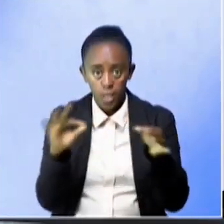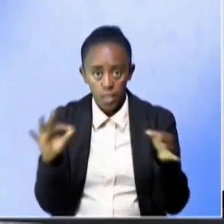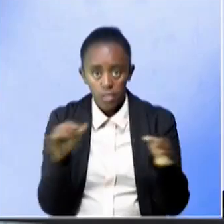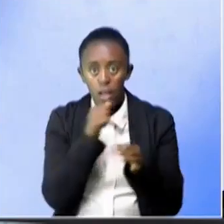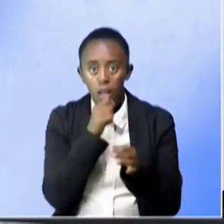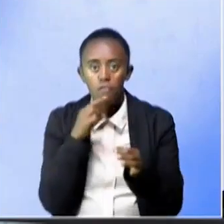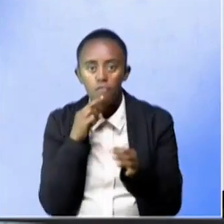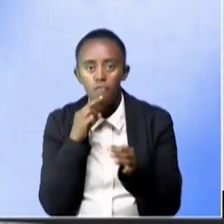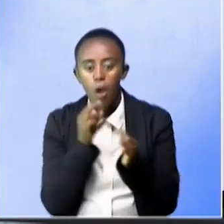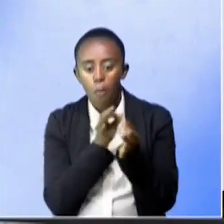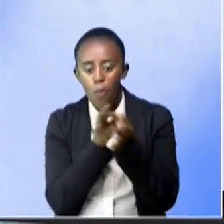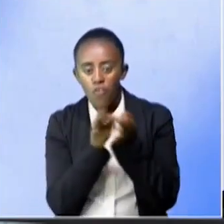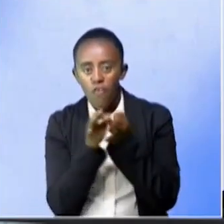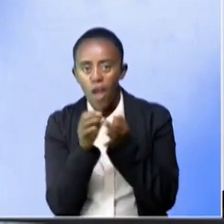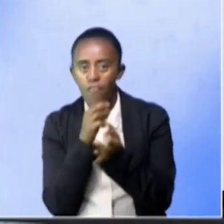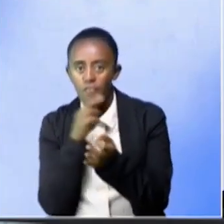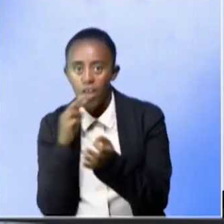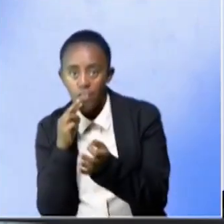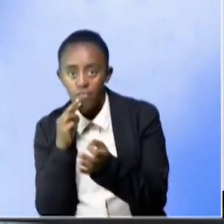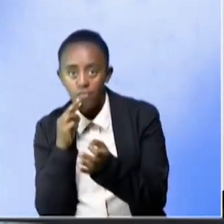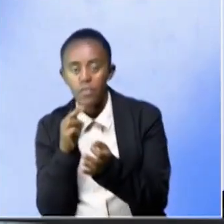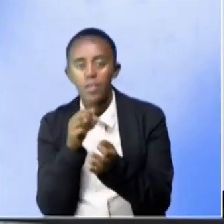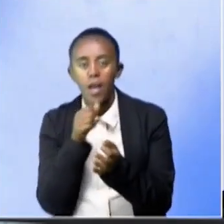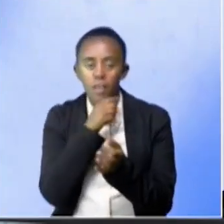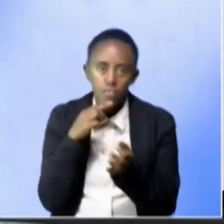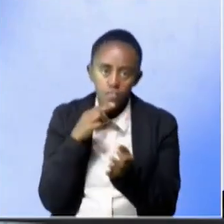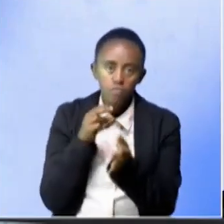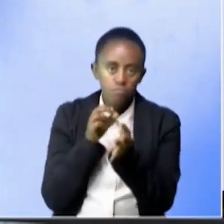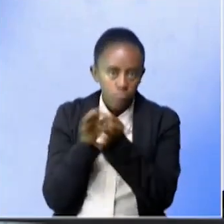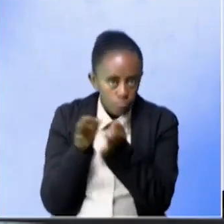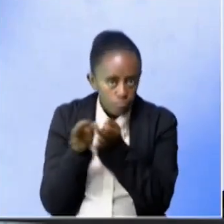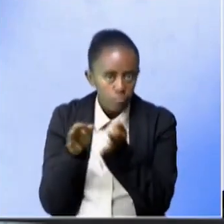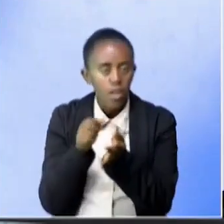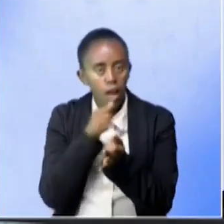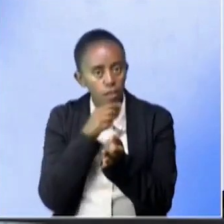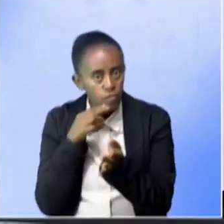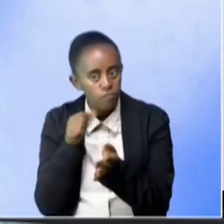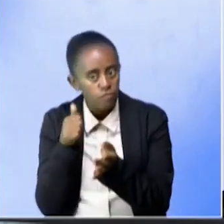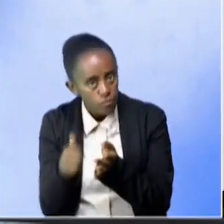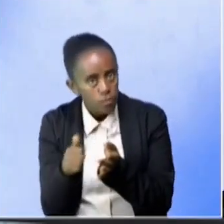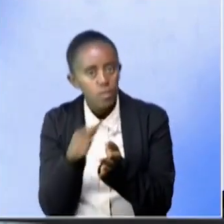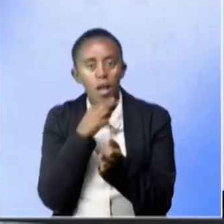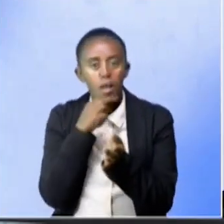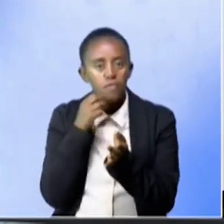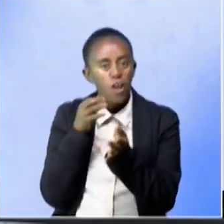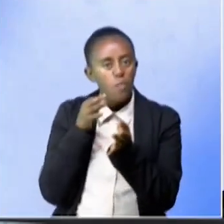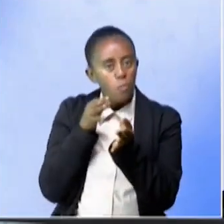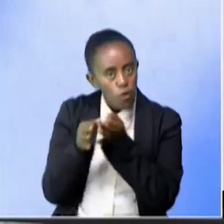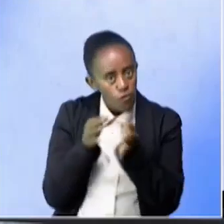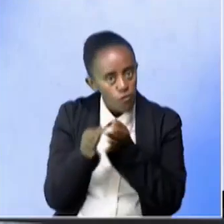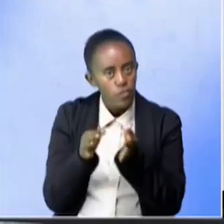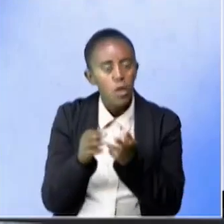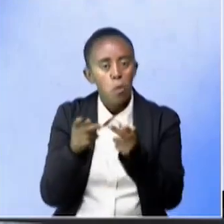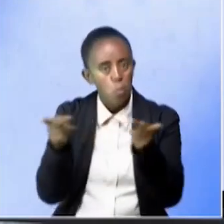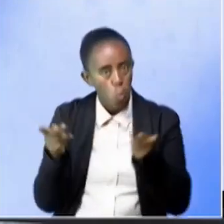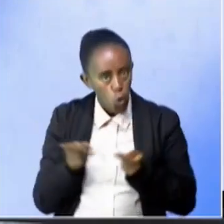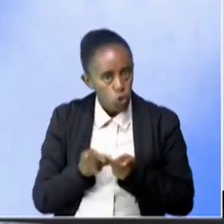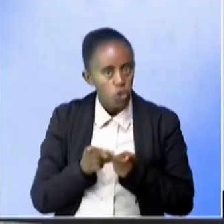adverbs modify verbs, adverbs modify adverbs, adverbs modify